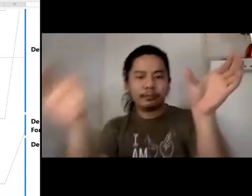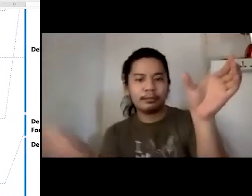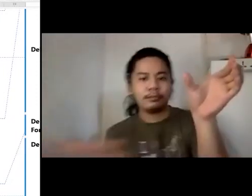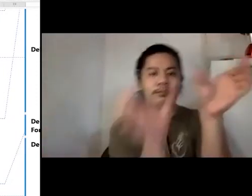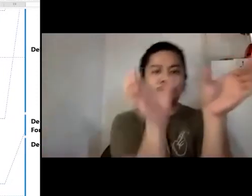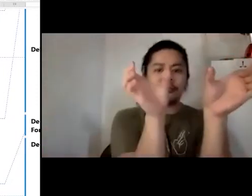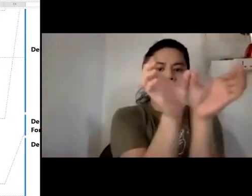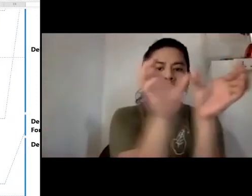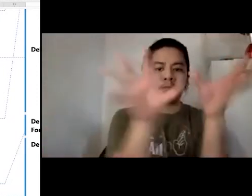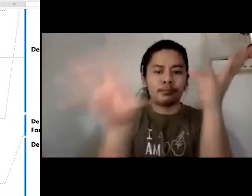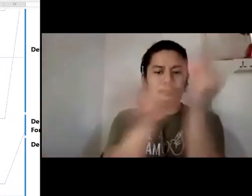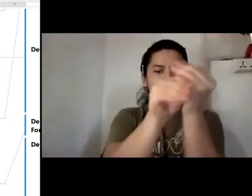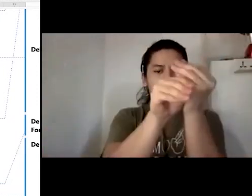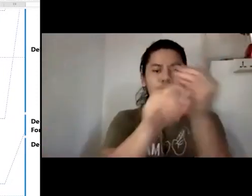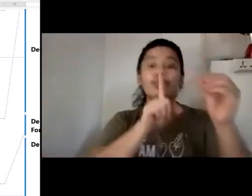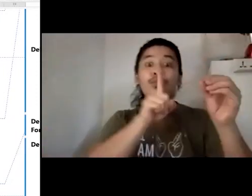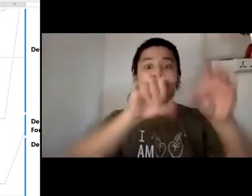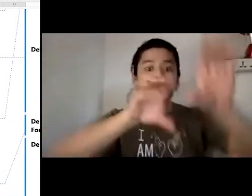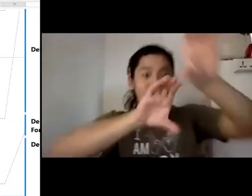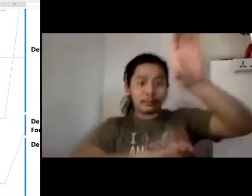Okay, Dr. Woody.